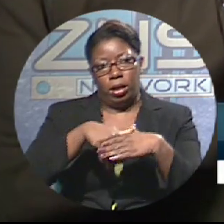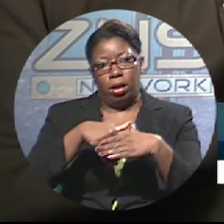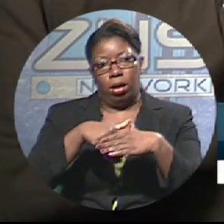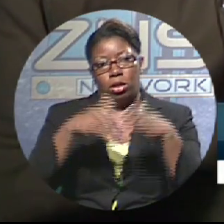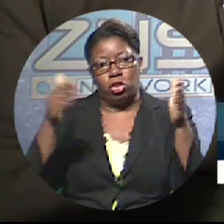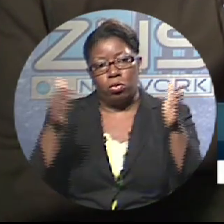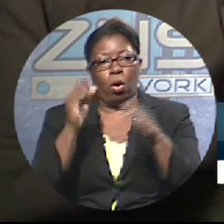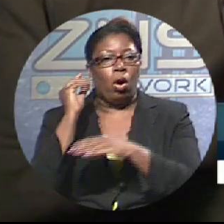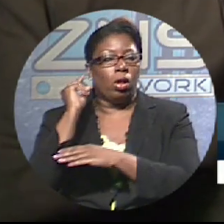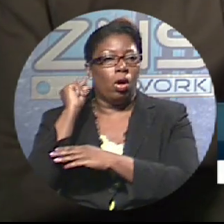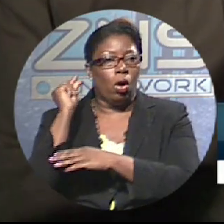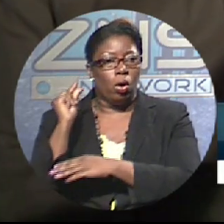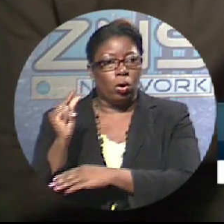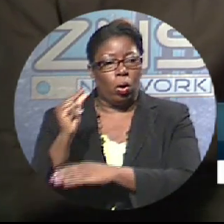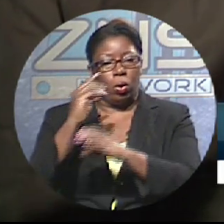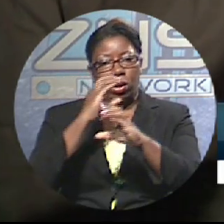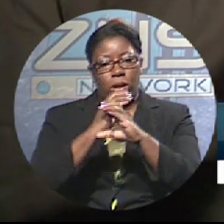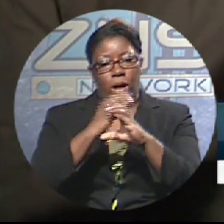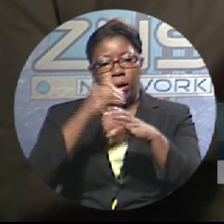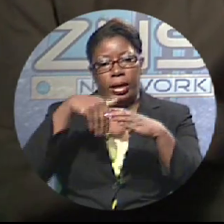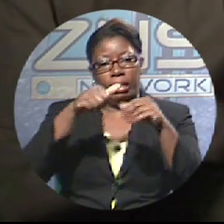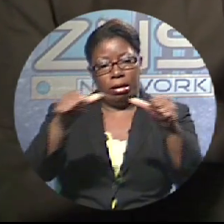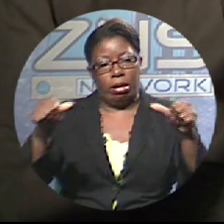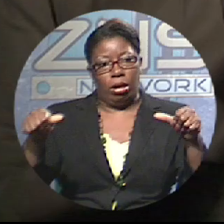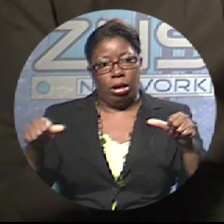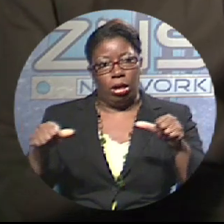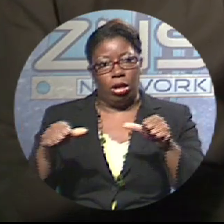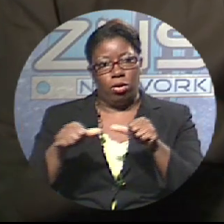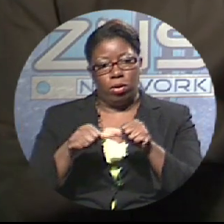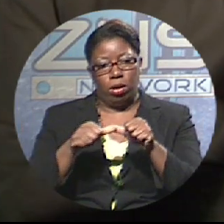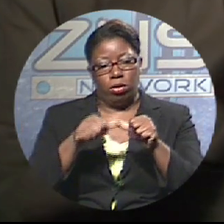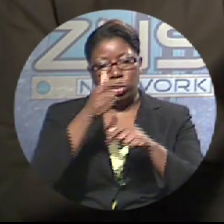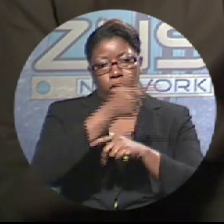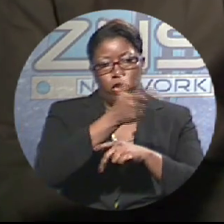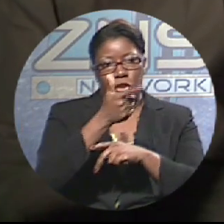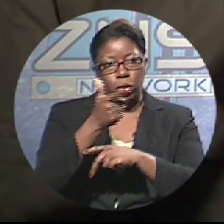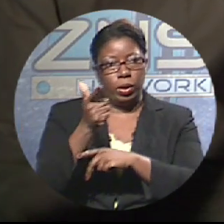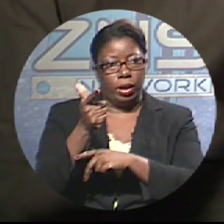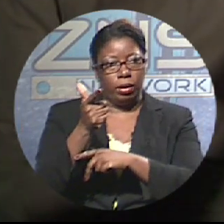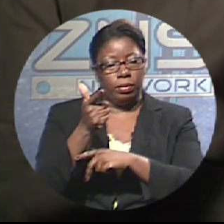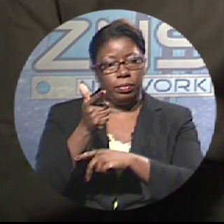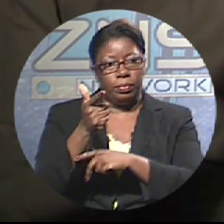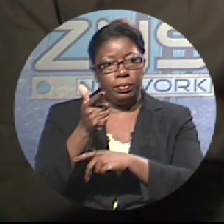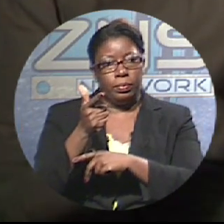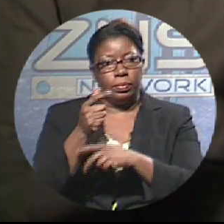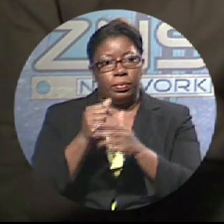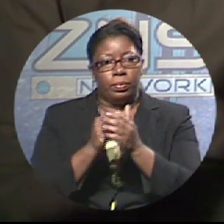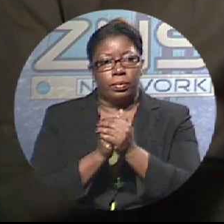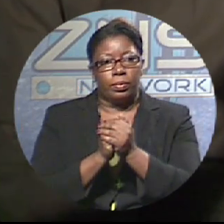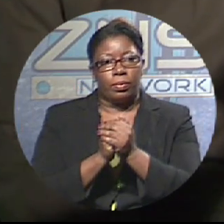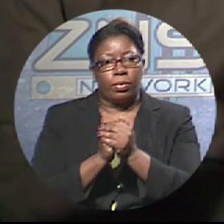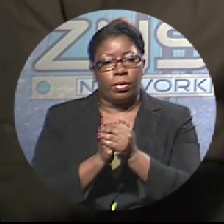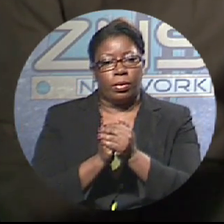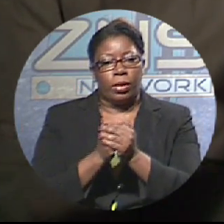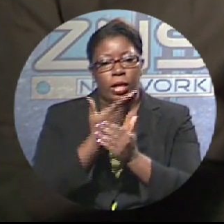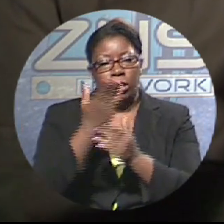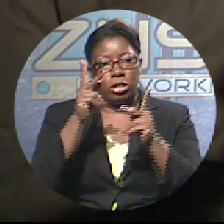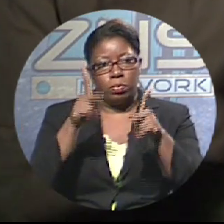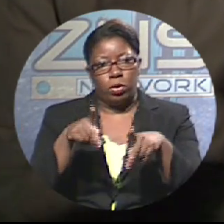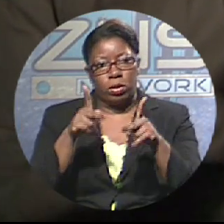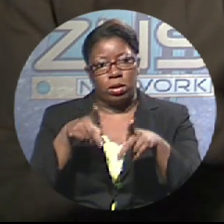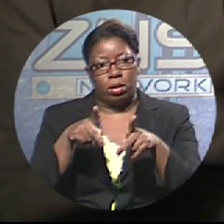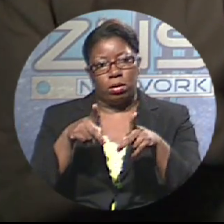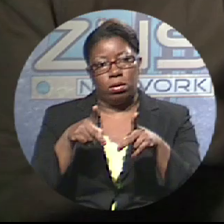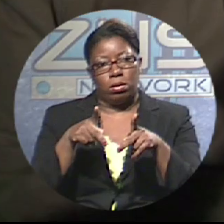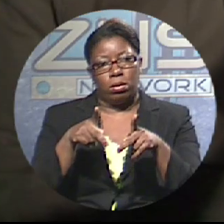gold vehicle was in the area discharging firearms. These persons are